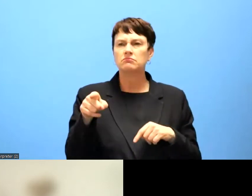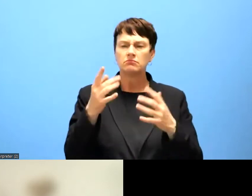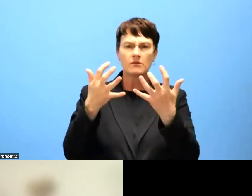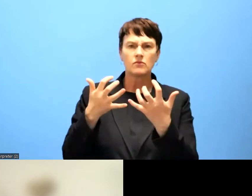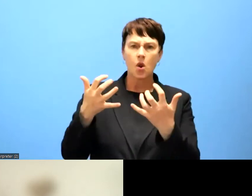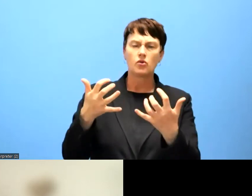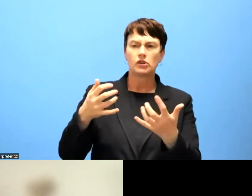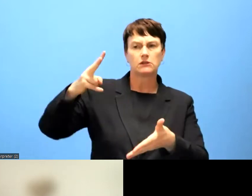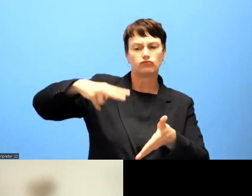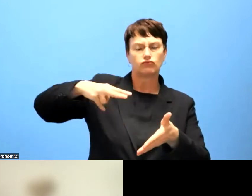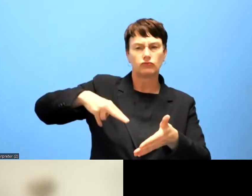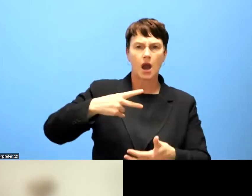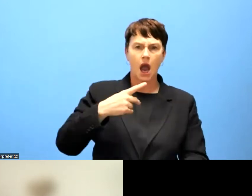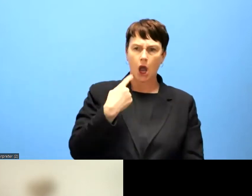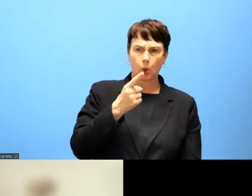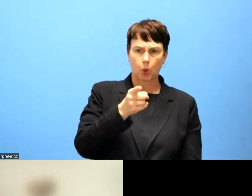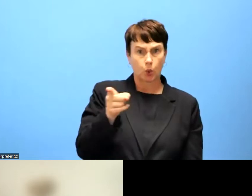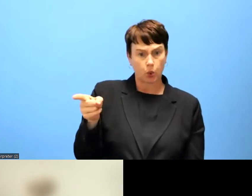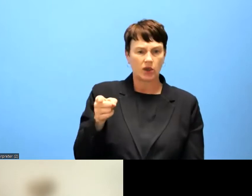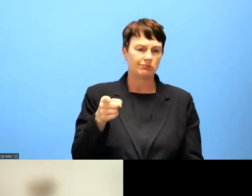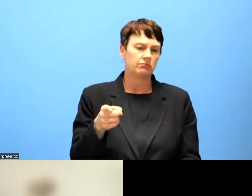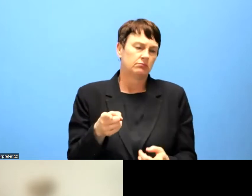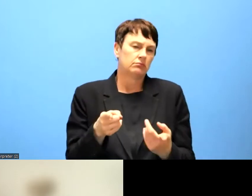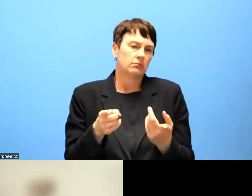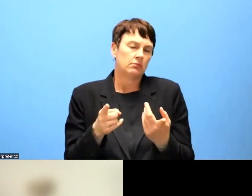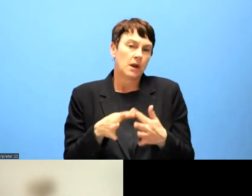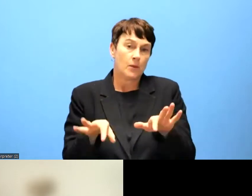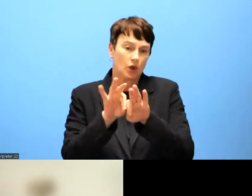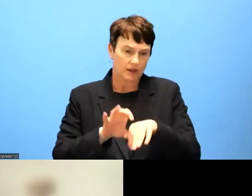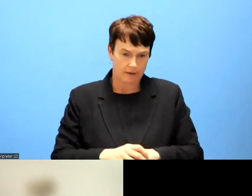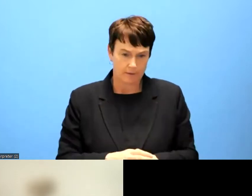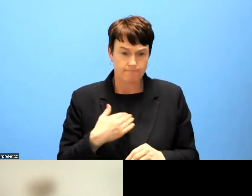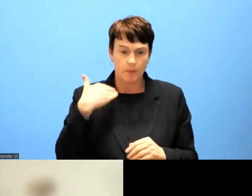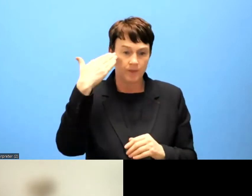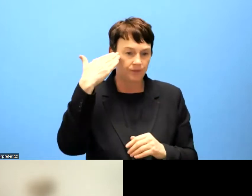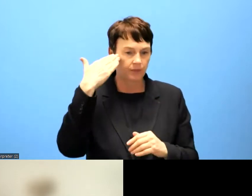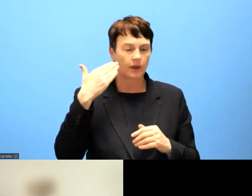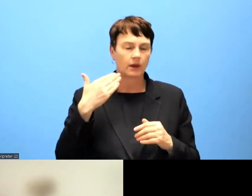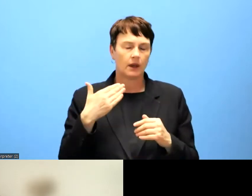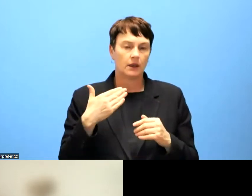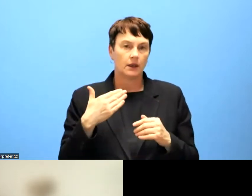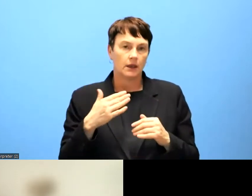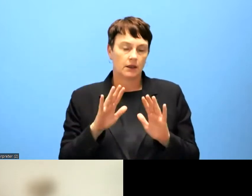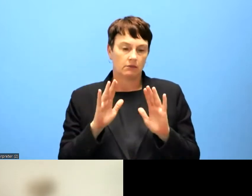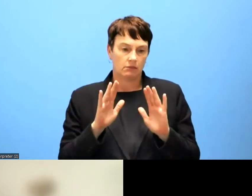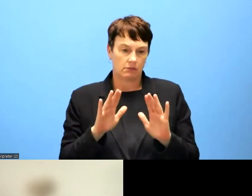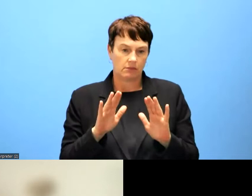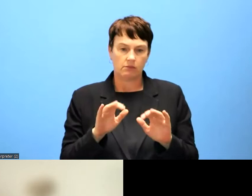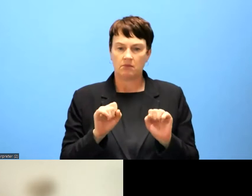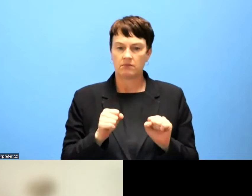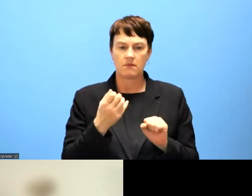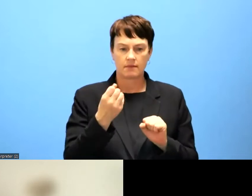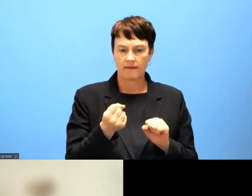I think that at some point, the question about, this is a question that has already been discussed in the past, and the